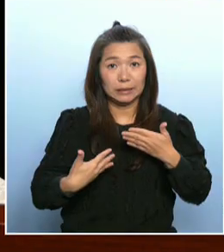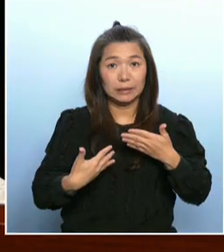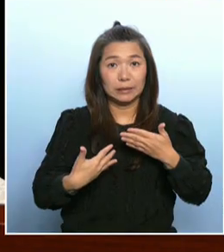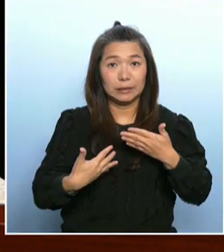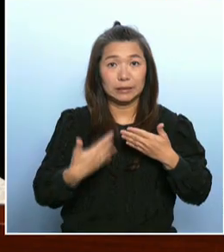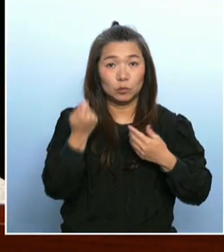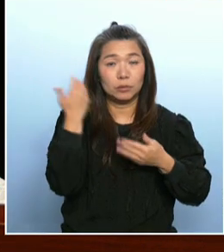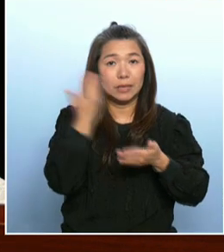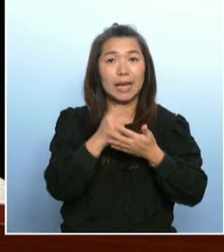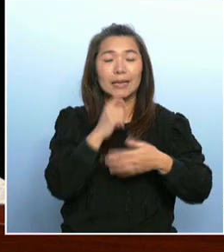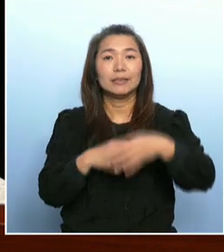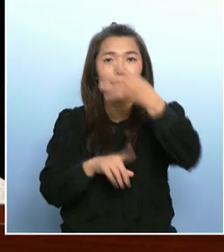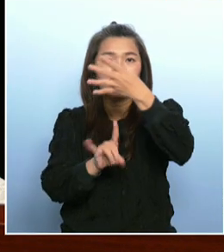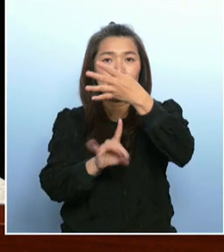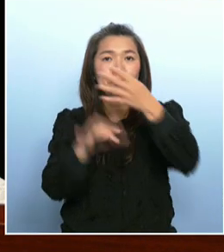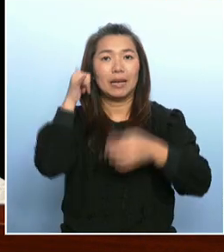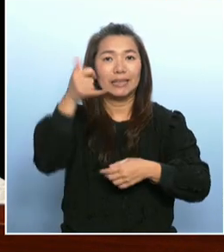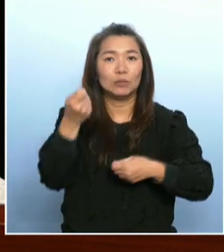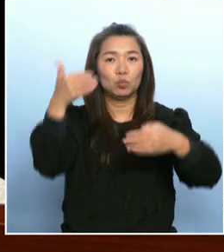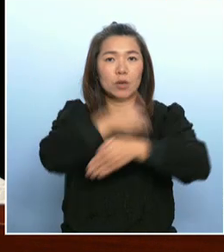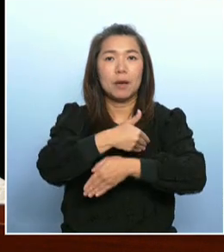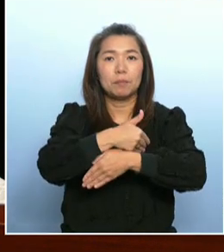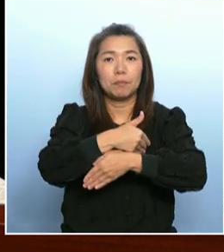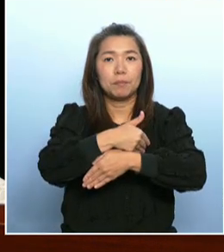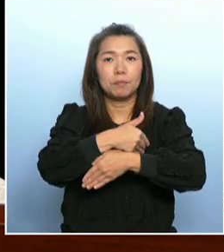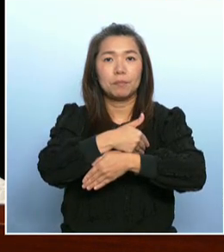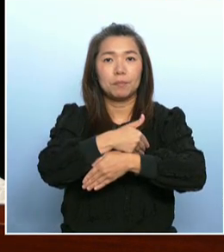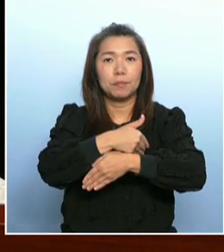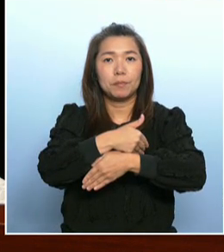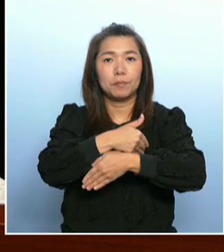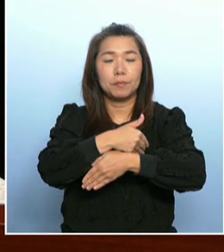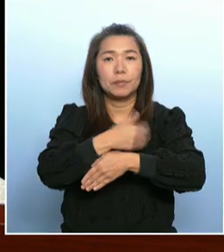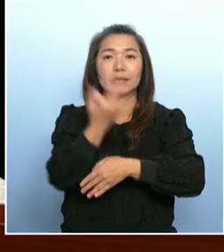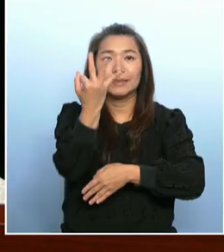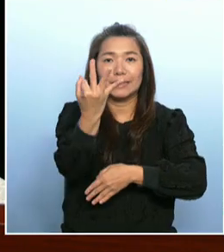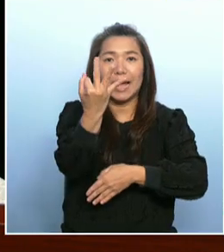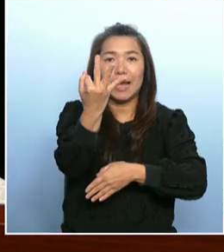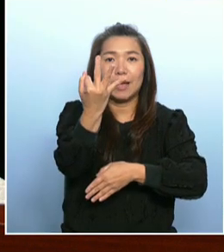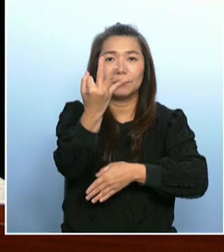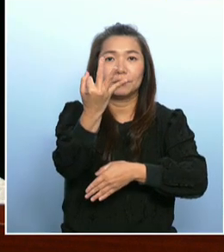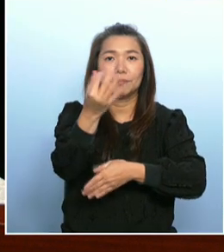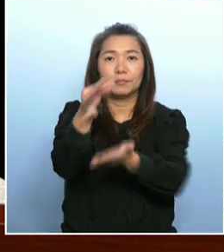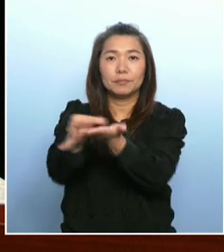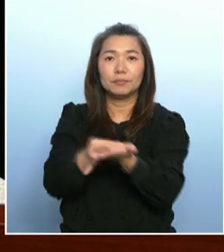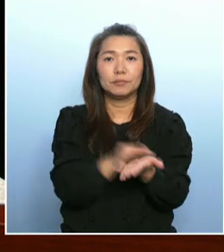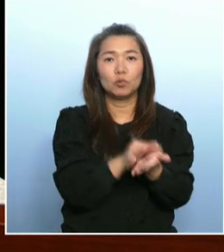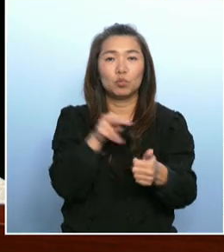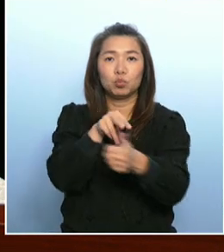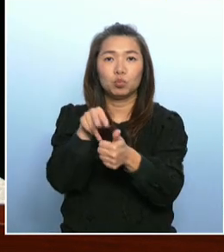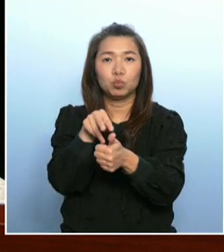welfare services and the subcommittee are going to meet to visit the Siloam Integrated Rehabilitation Services